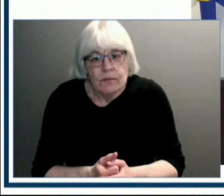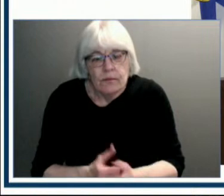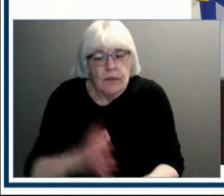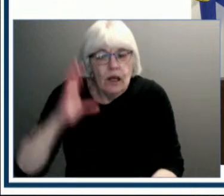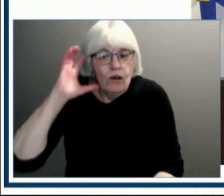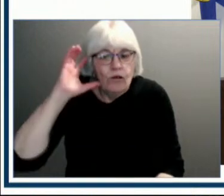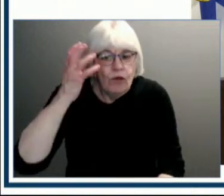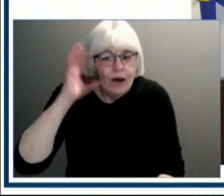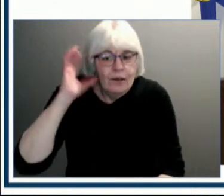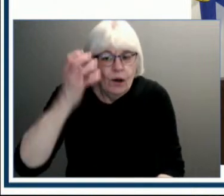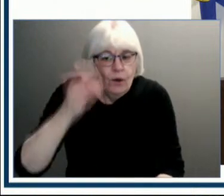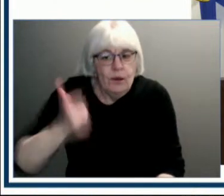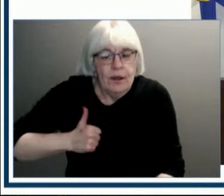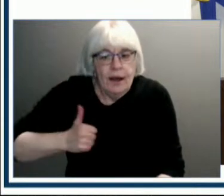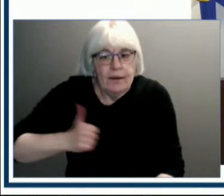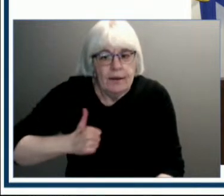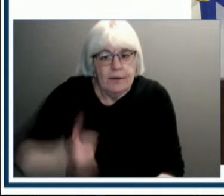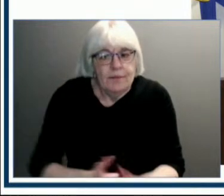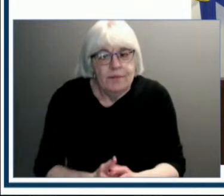Thank you.